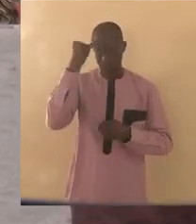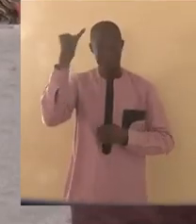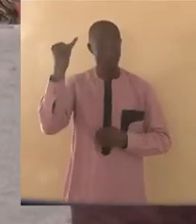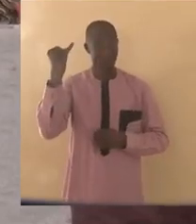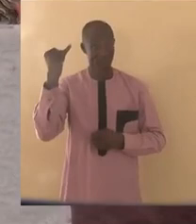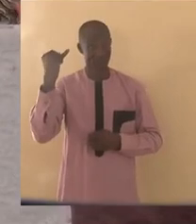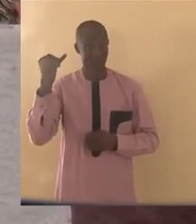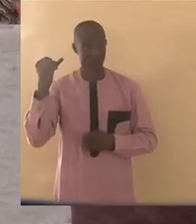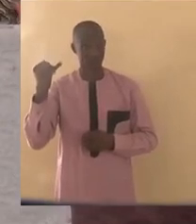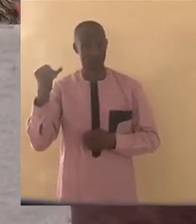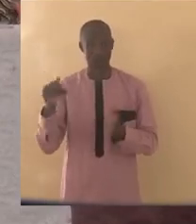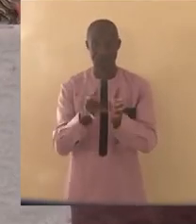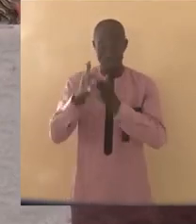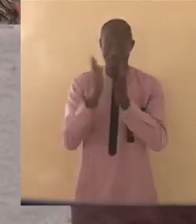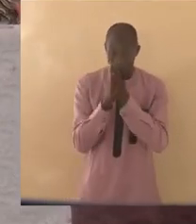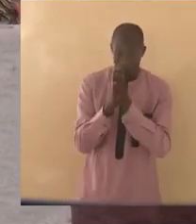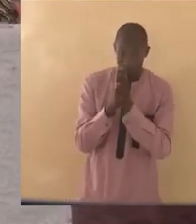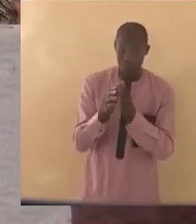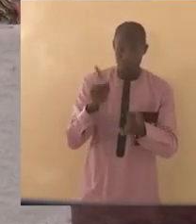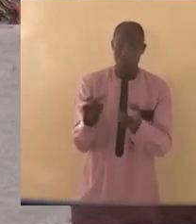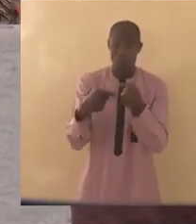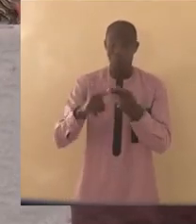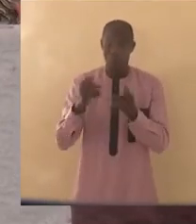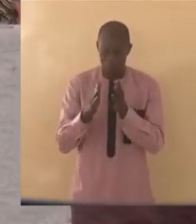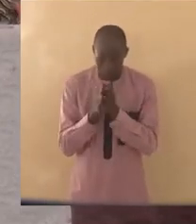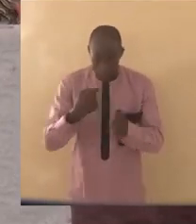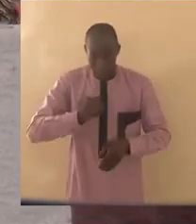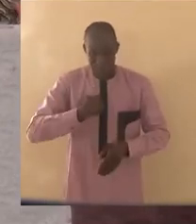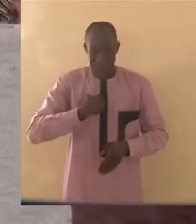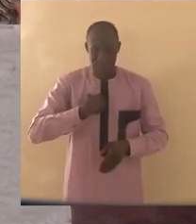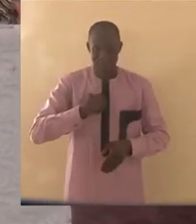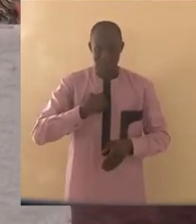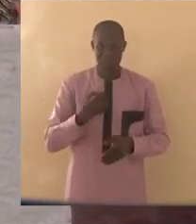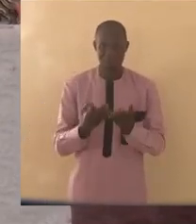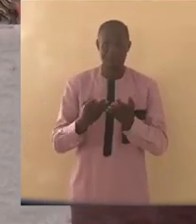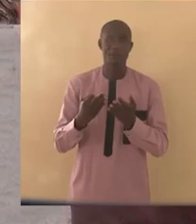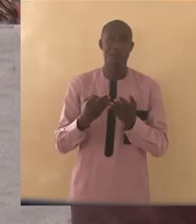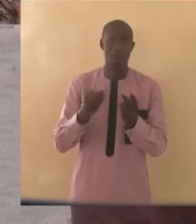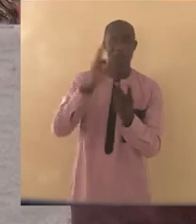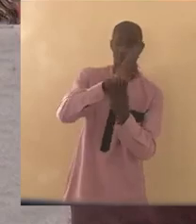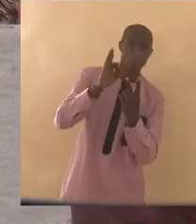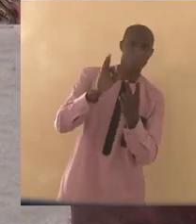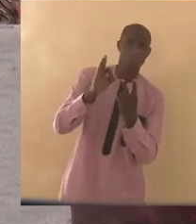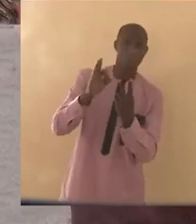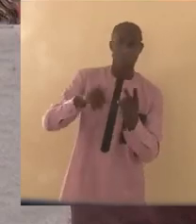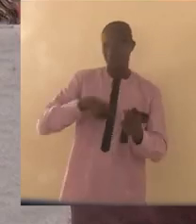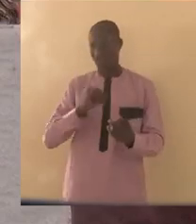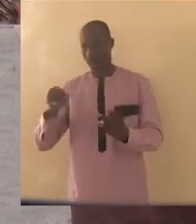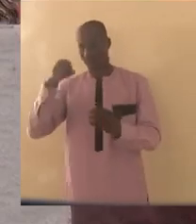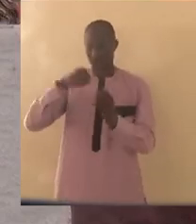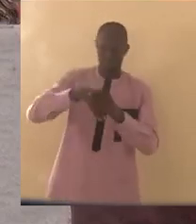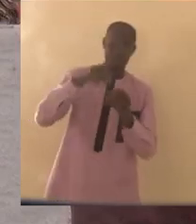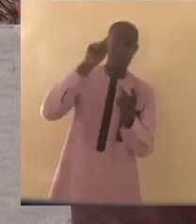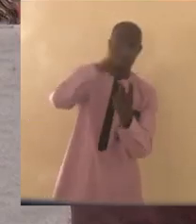magic, and Christian prayer. So people come to me. The person may be living in fornication. The person may be living in a life